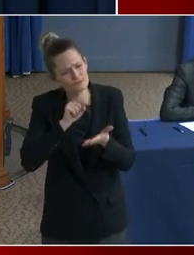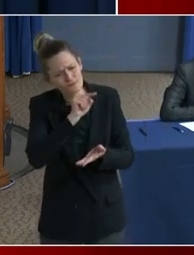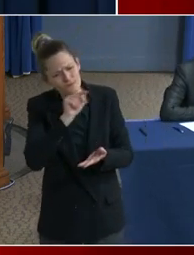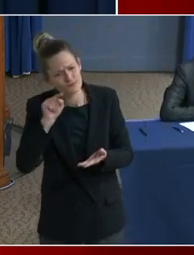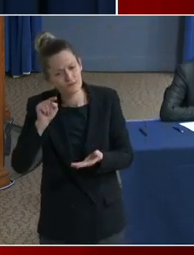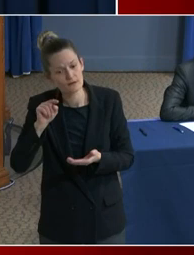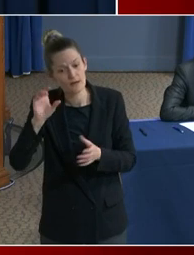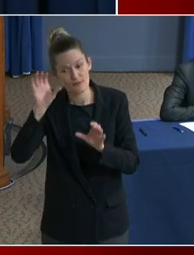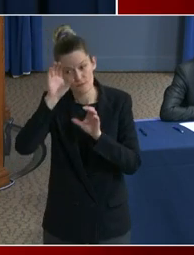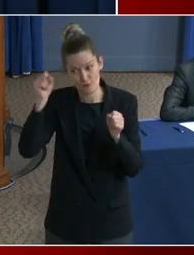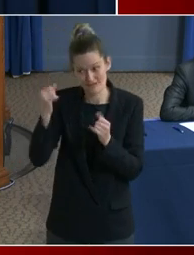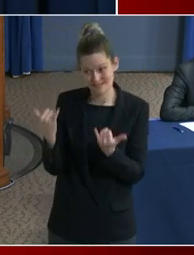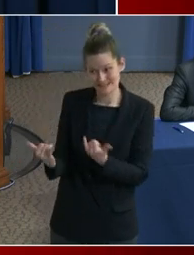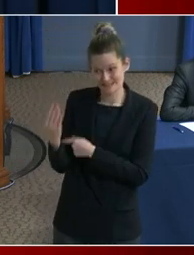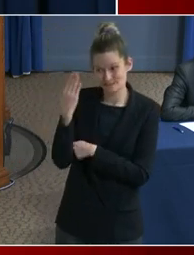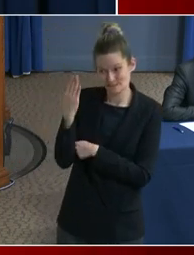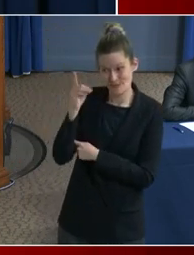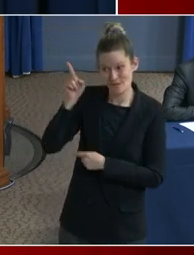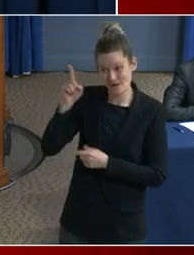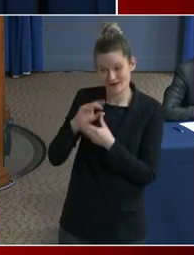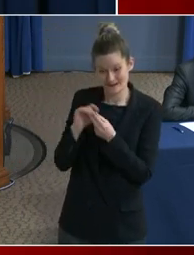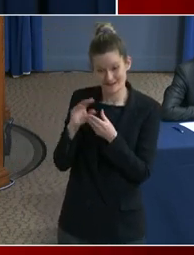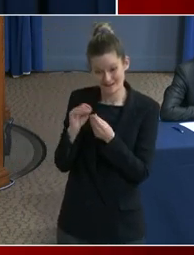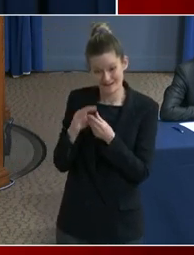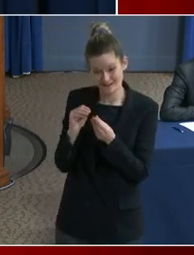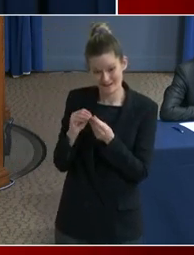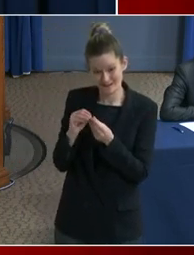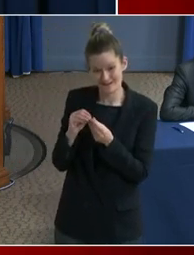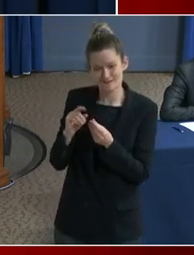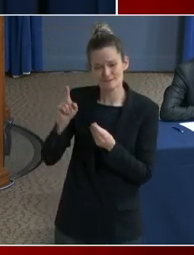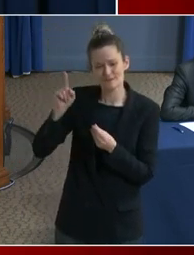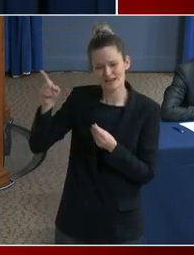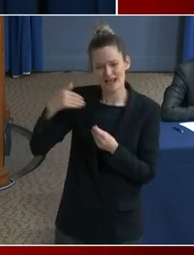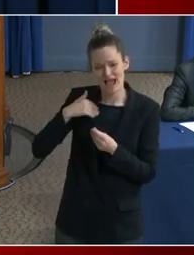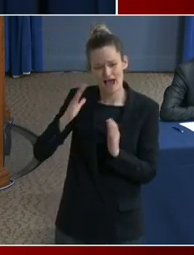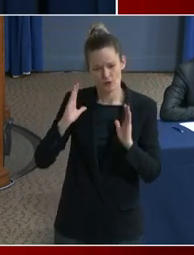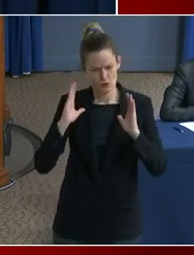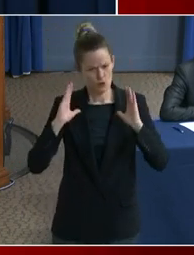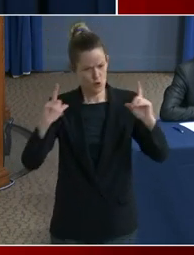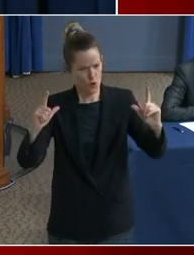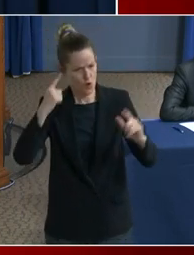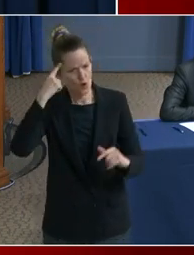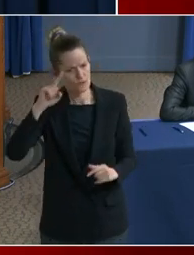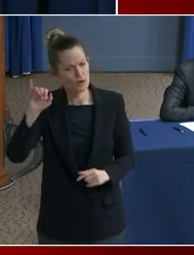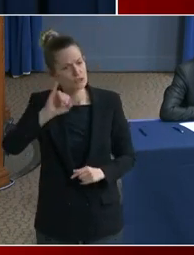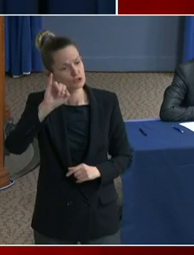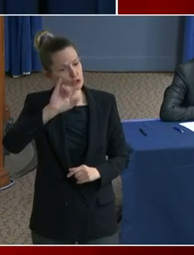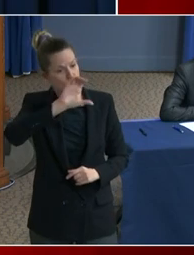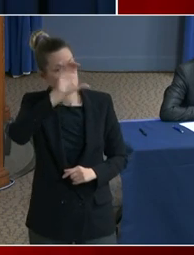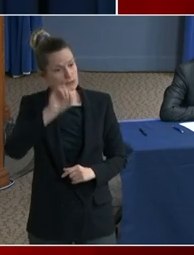morning or earlier today has called on insurance companies to have to reimburse for those,